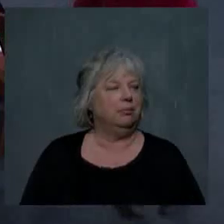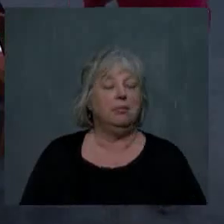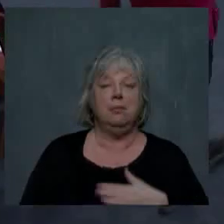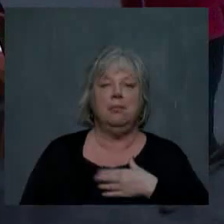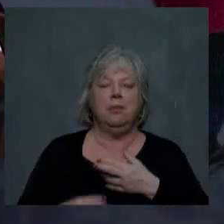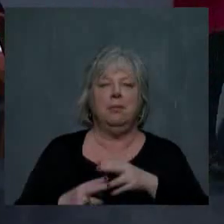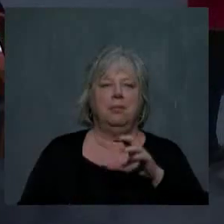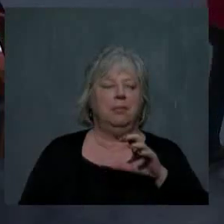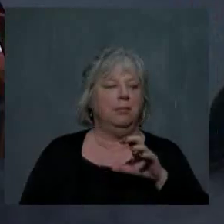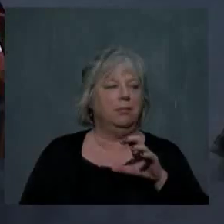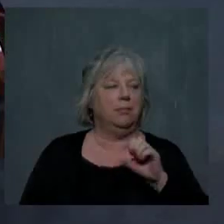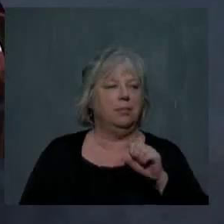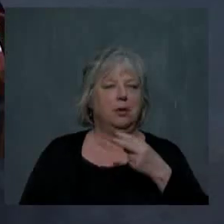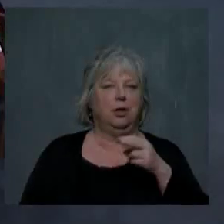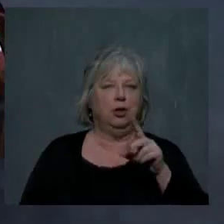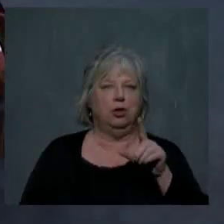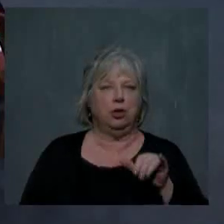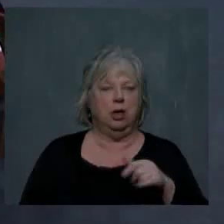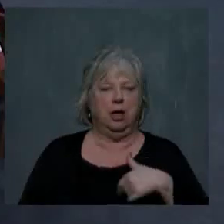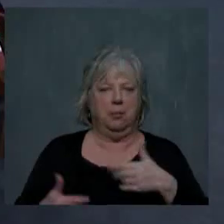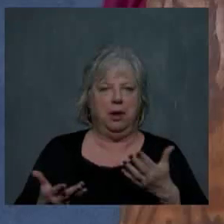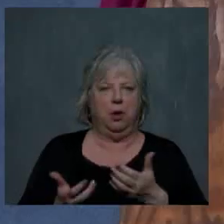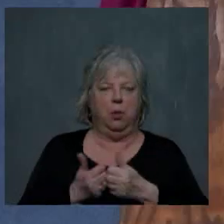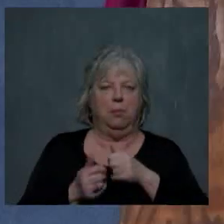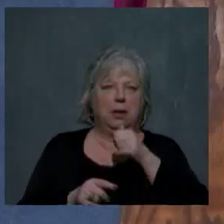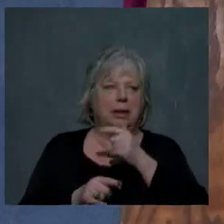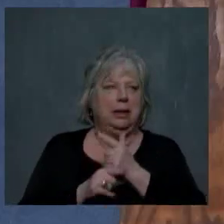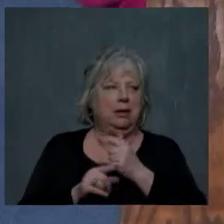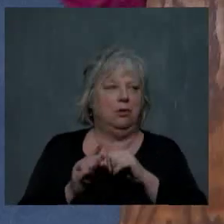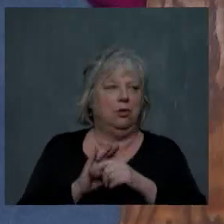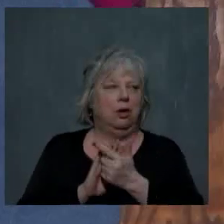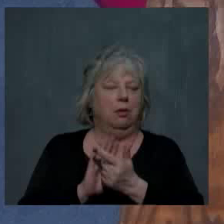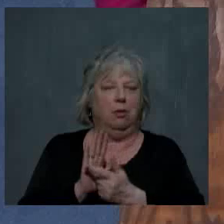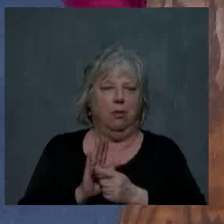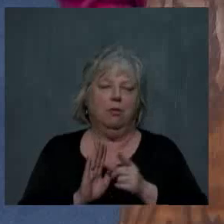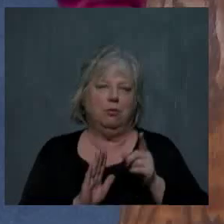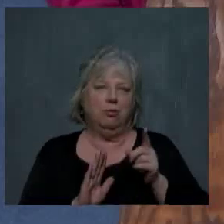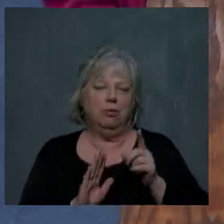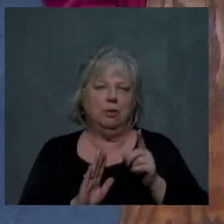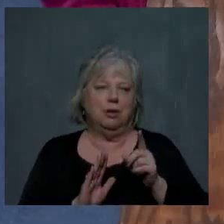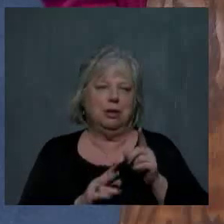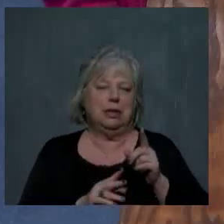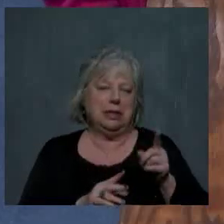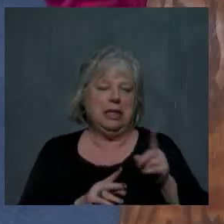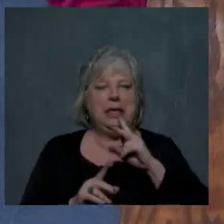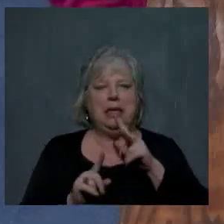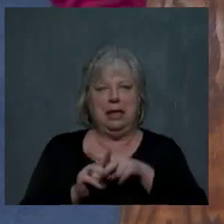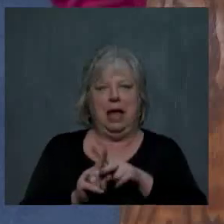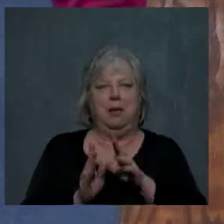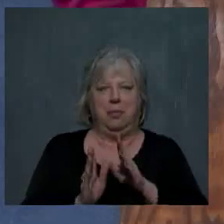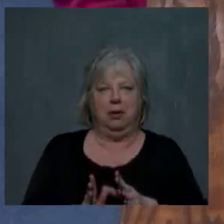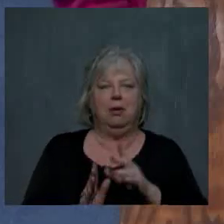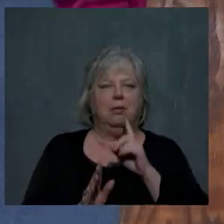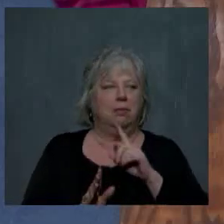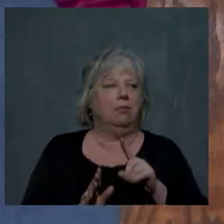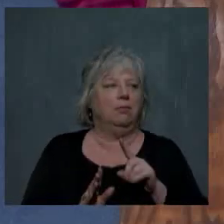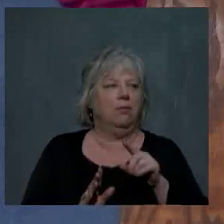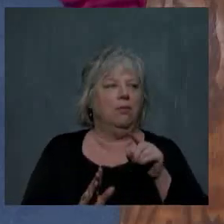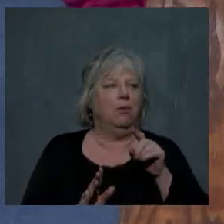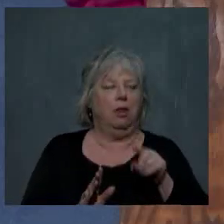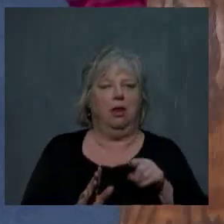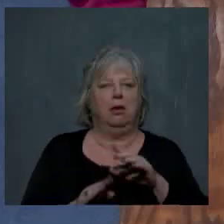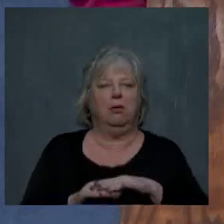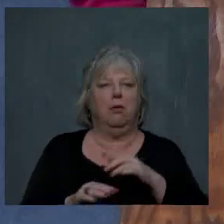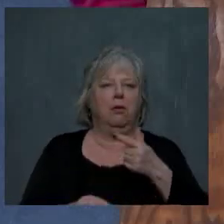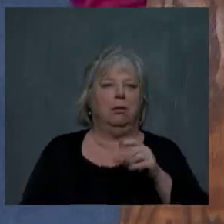My name is Chelly, and I'm here with my sister-in-law. She's the applicant for La Fina Express on